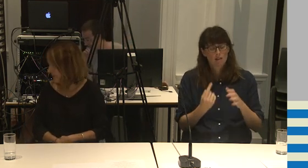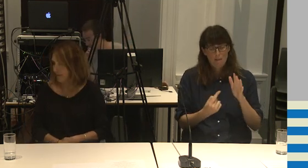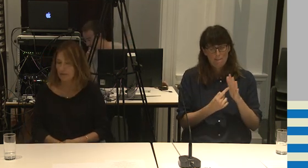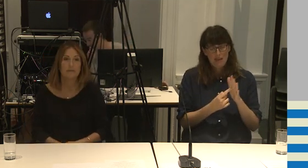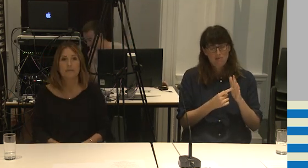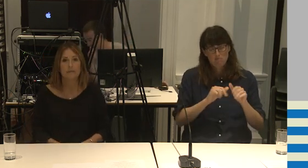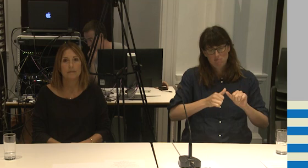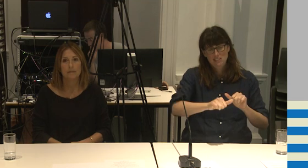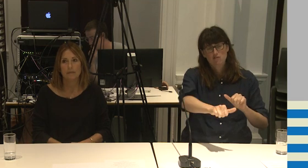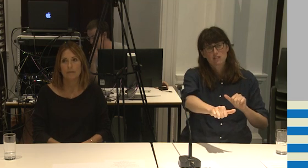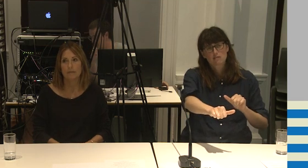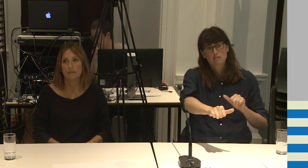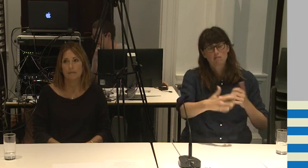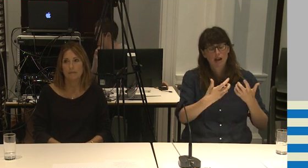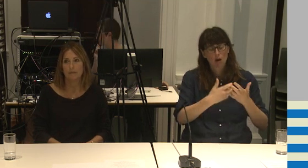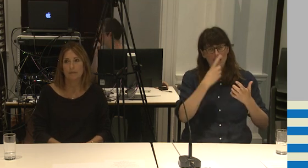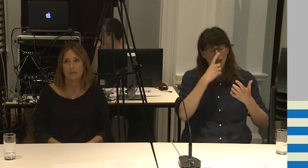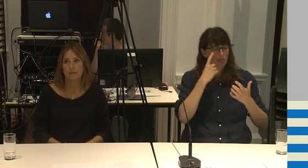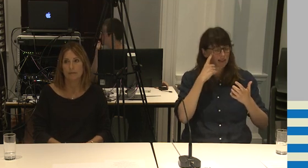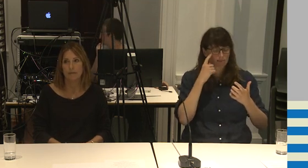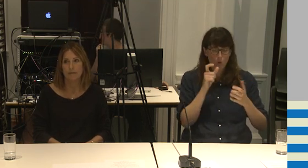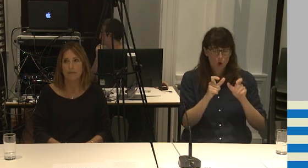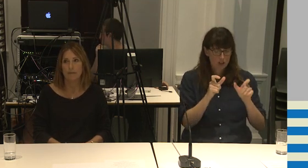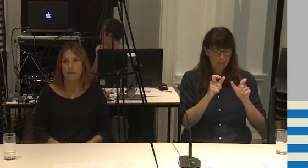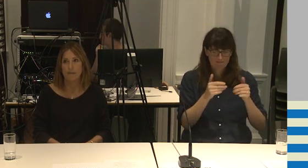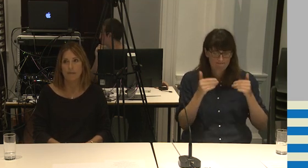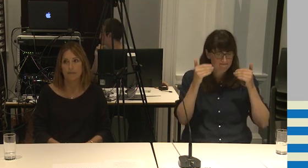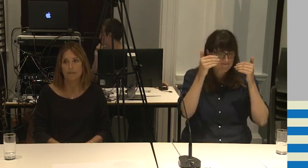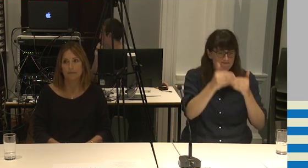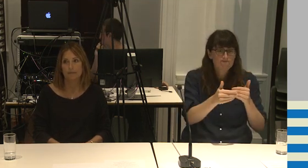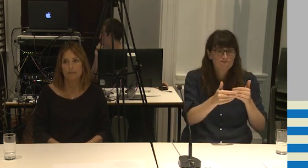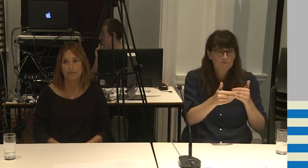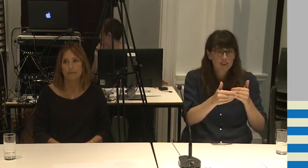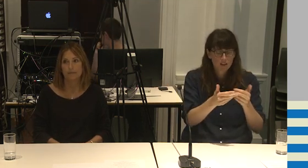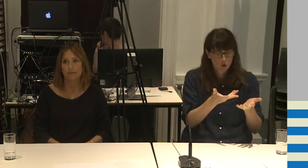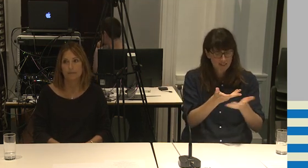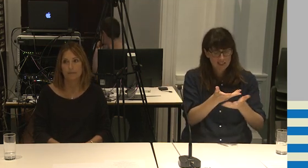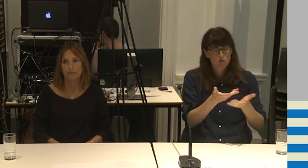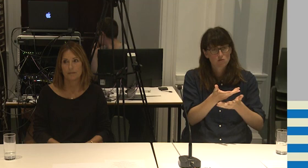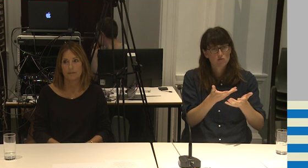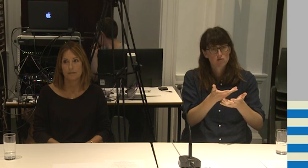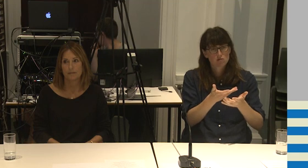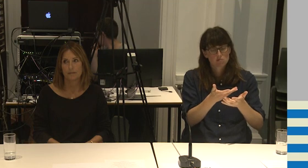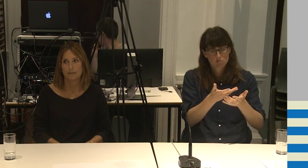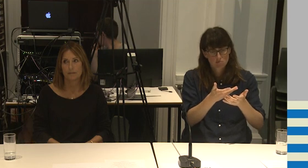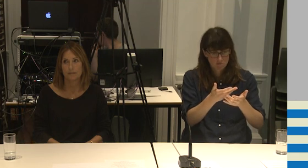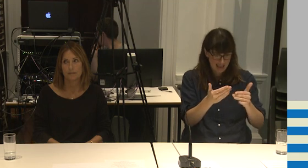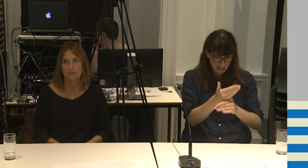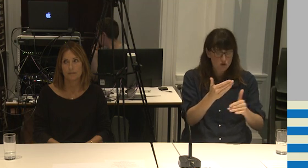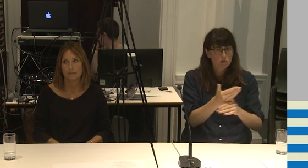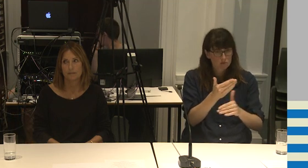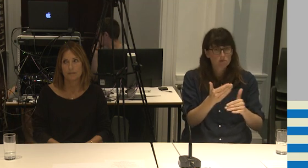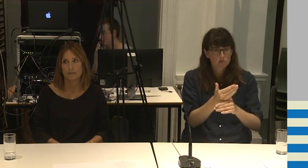behind this series was to examine how we can move beyond words and turn the many urgent conversations in the public program into